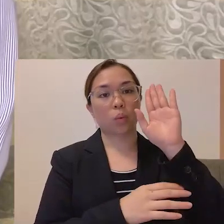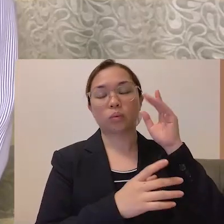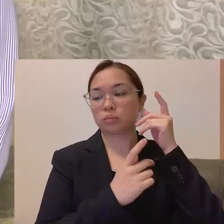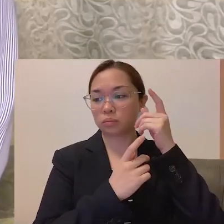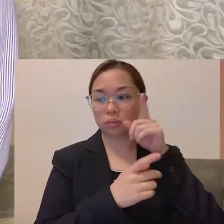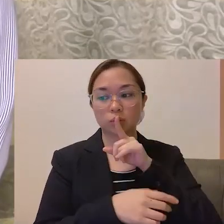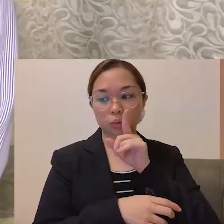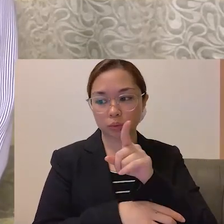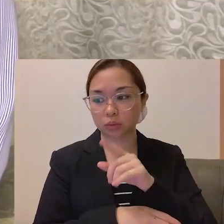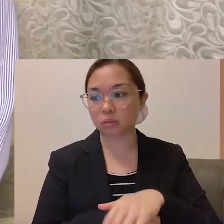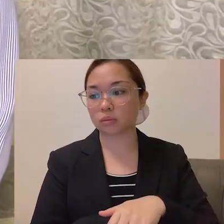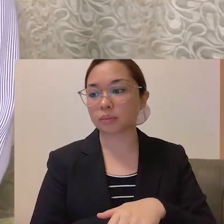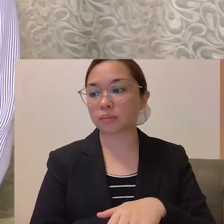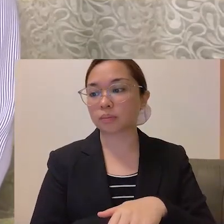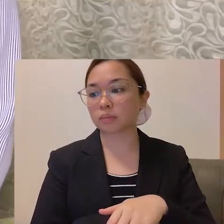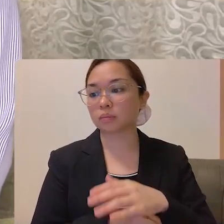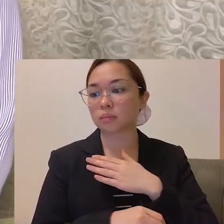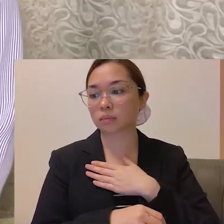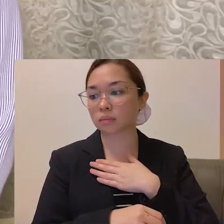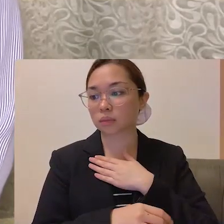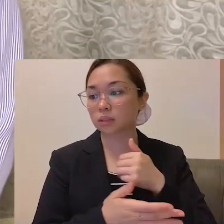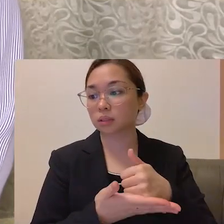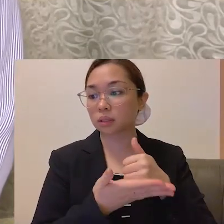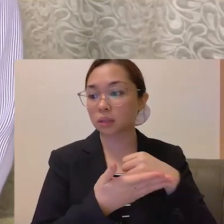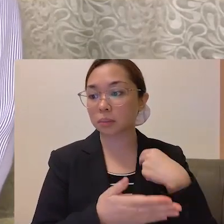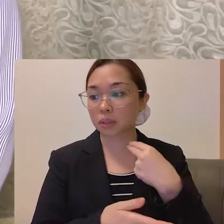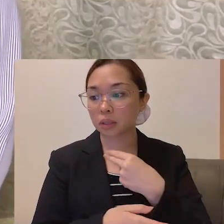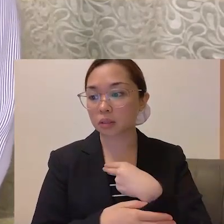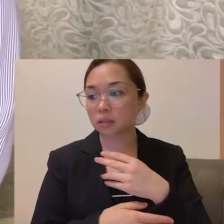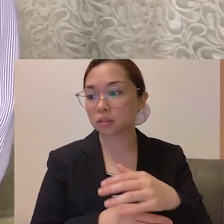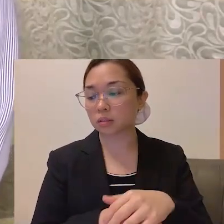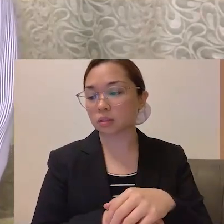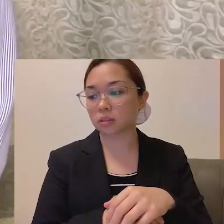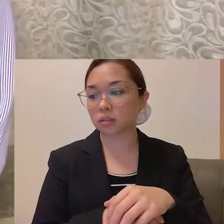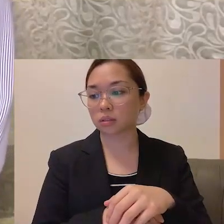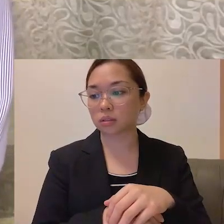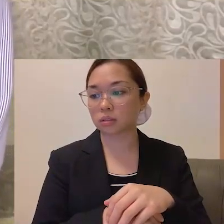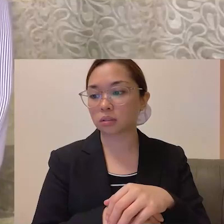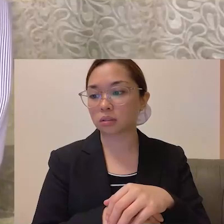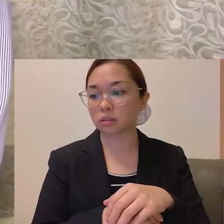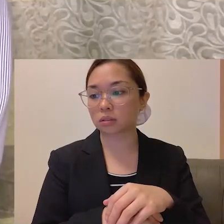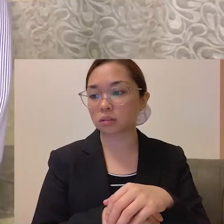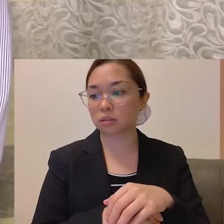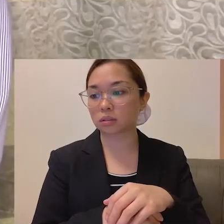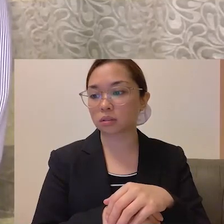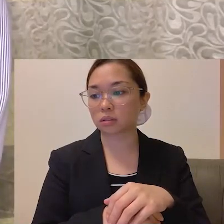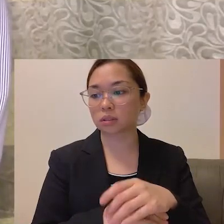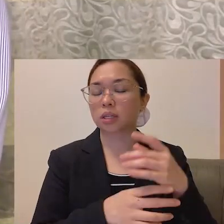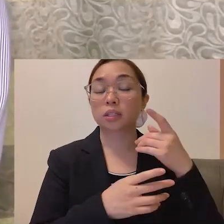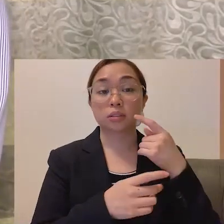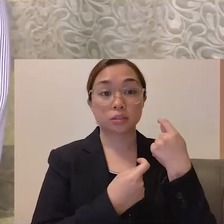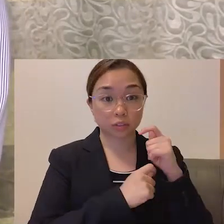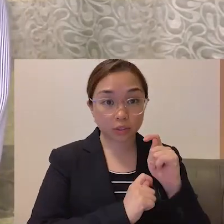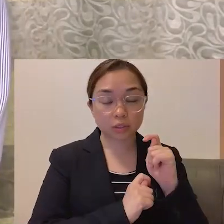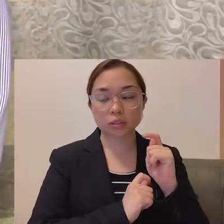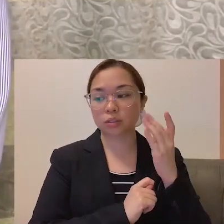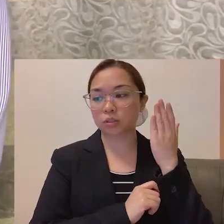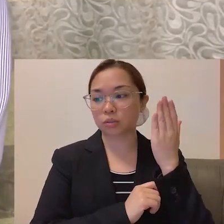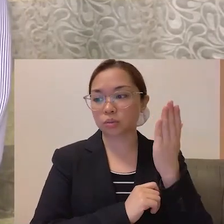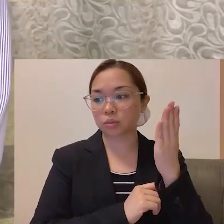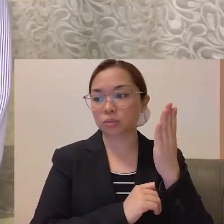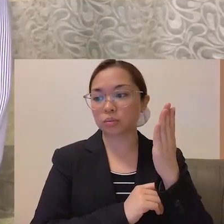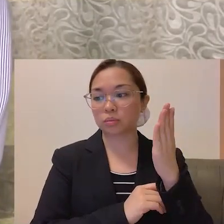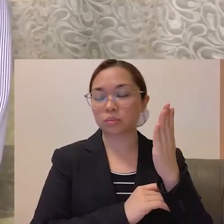thinking, planning, and worrying about our lives. Will you help us, Lord, to trust you when everything is a